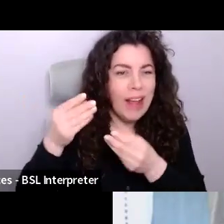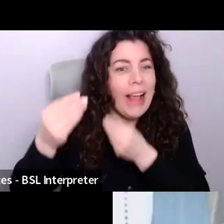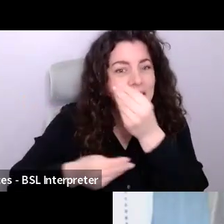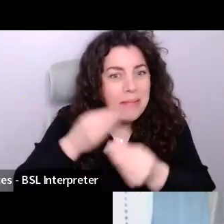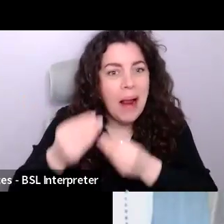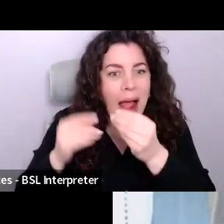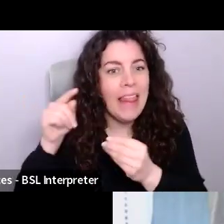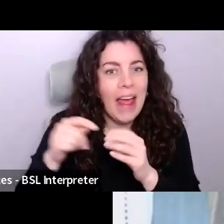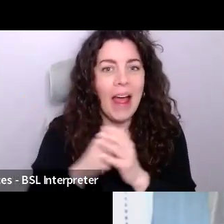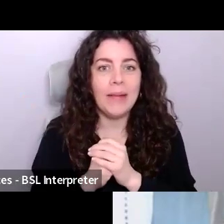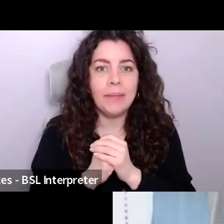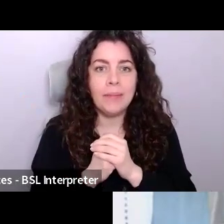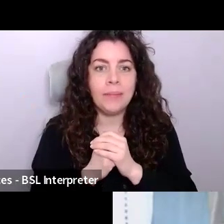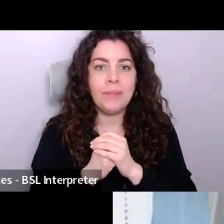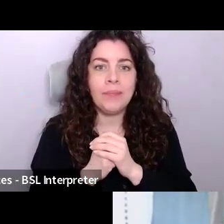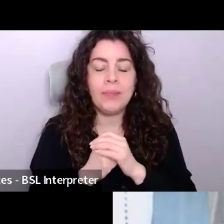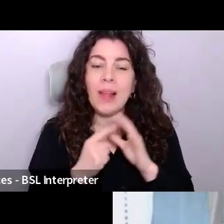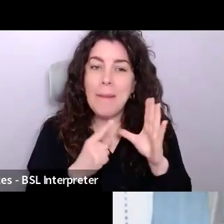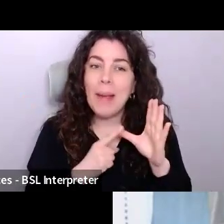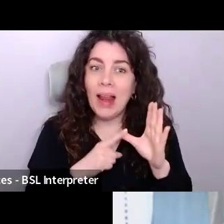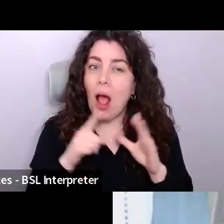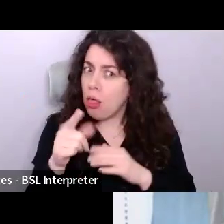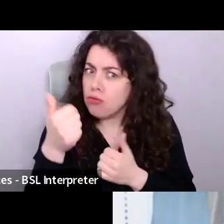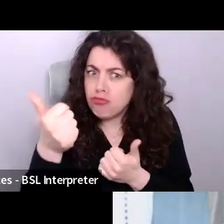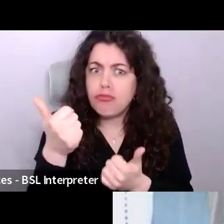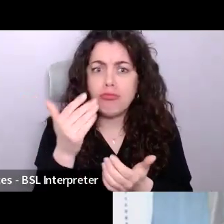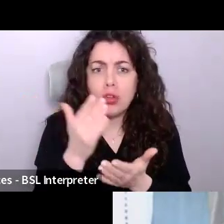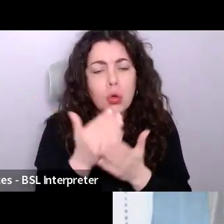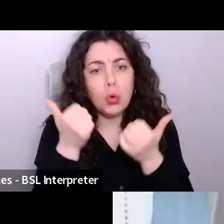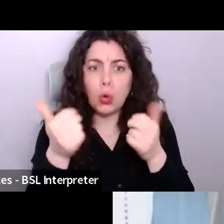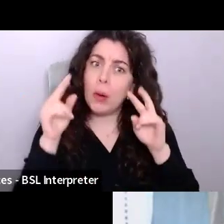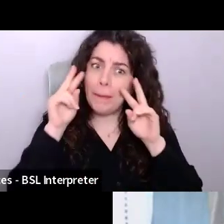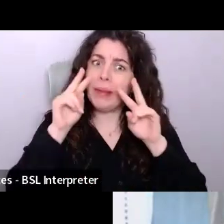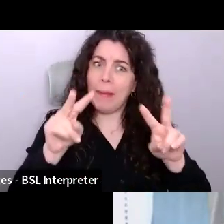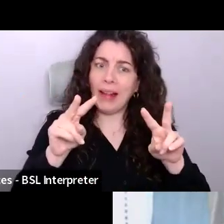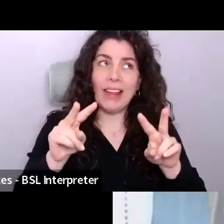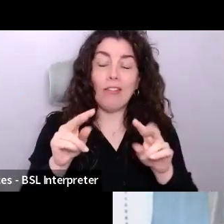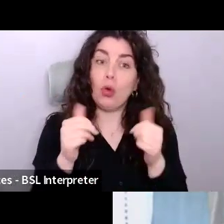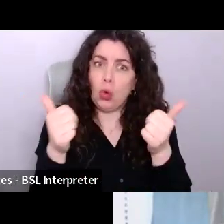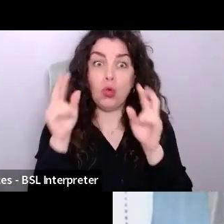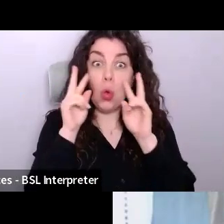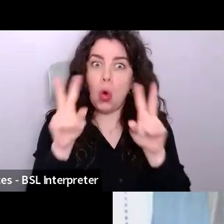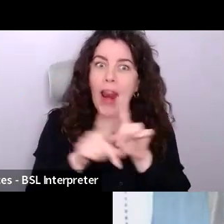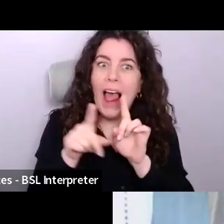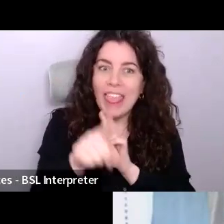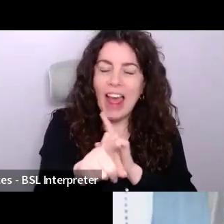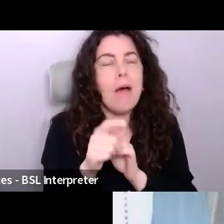Yeah, that's a really good perspective and the right way to frame it. And obviously, if your employer is not